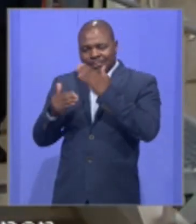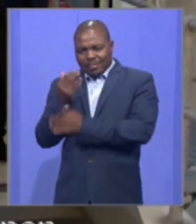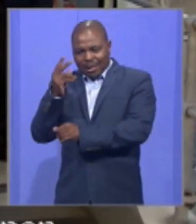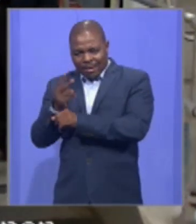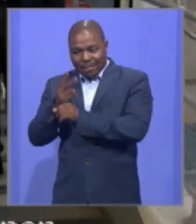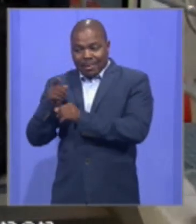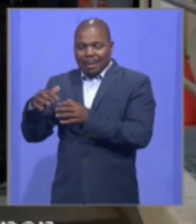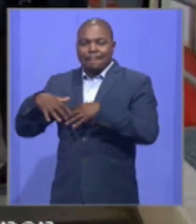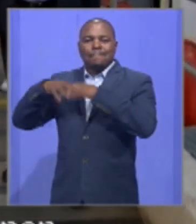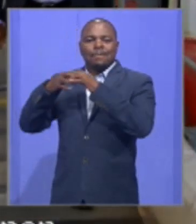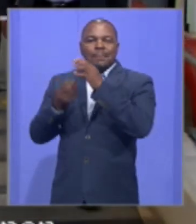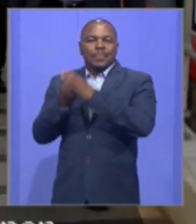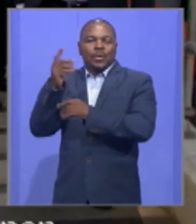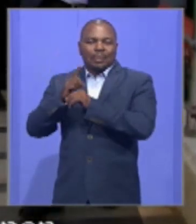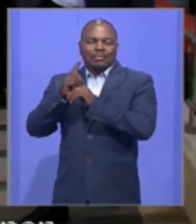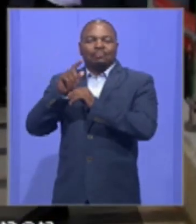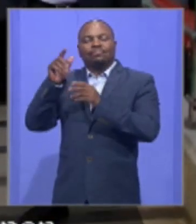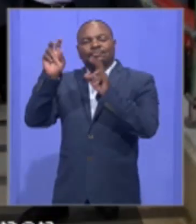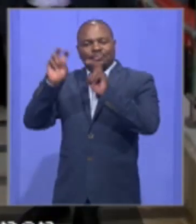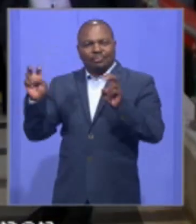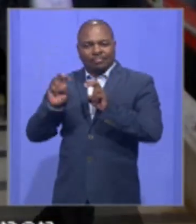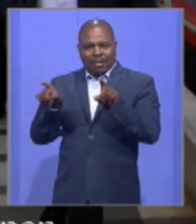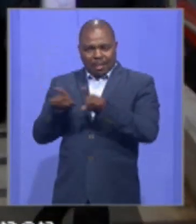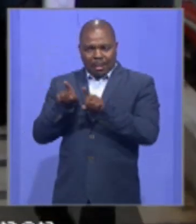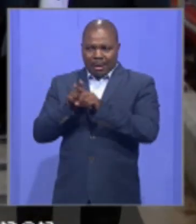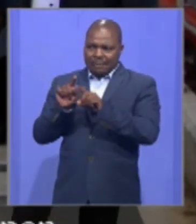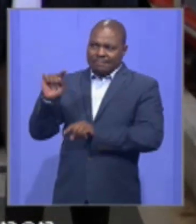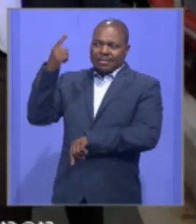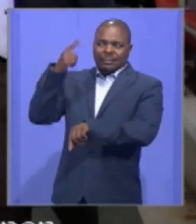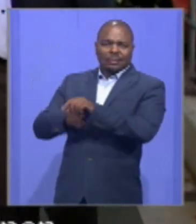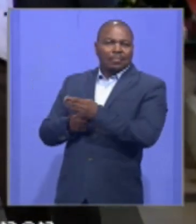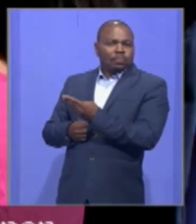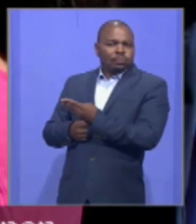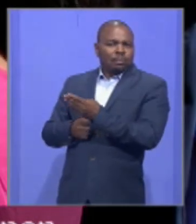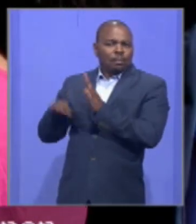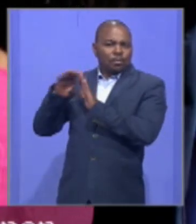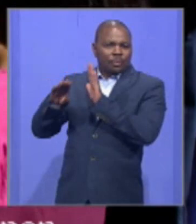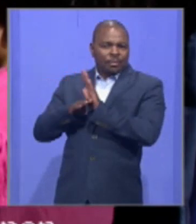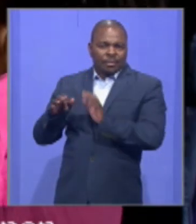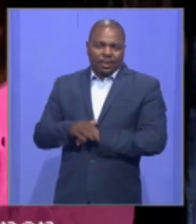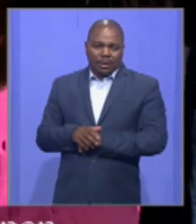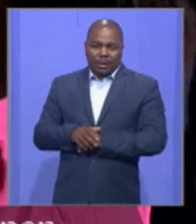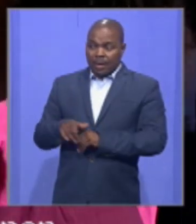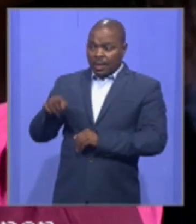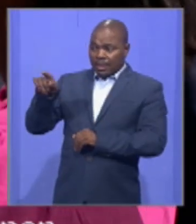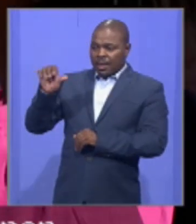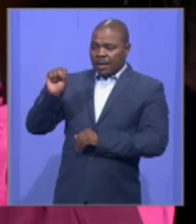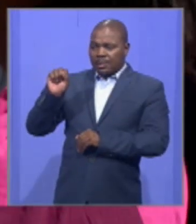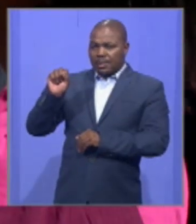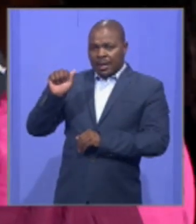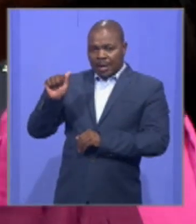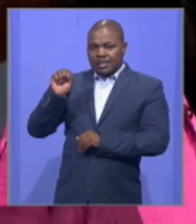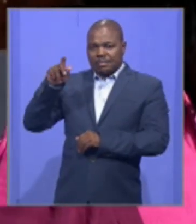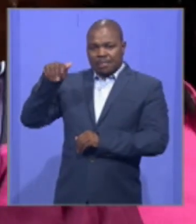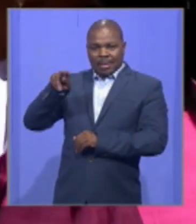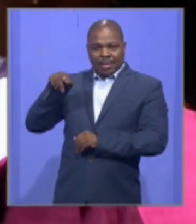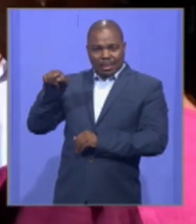o phepa e kaiwa fa ele ya ntlha e tshwanang le yone mo nageng. I'm excited about the work that Aspen is doing as one of our